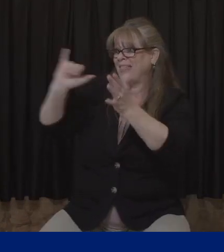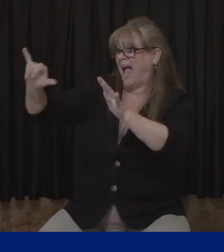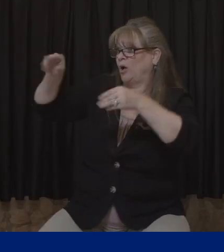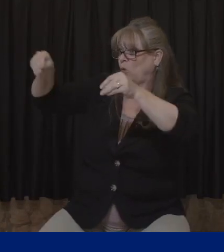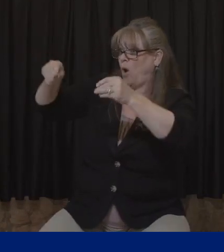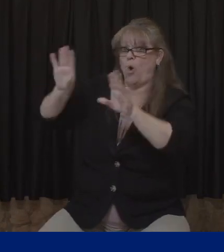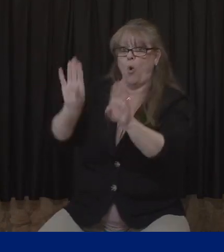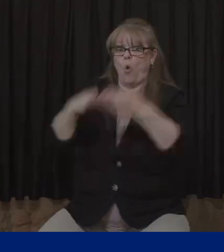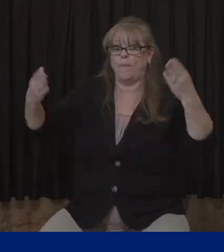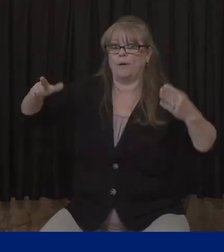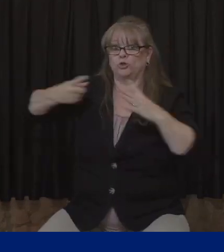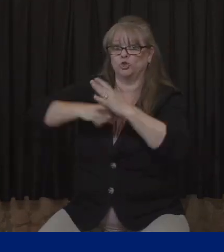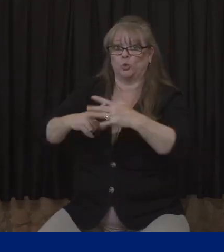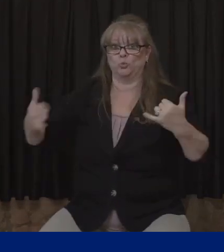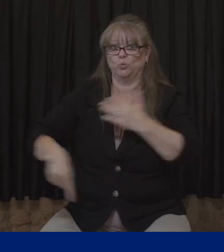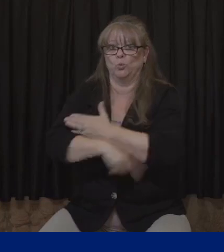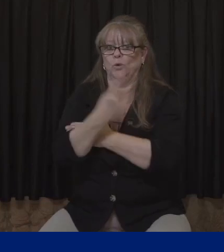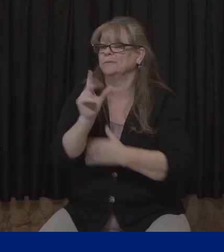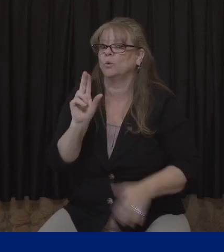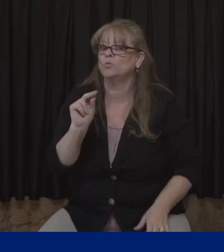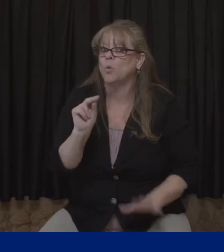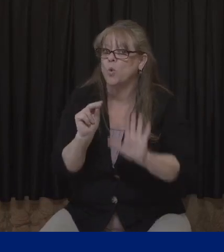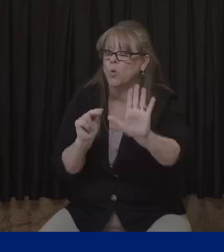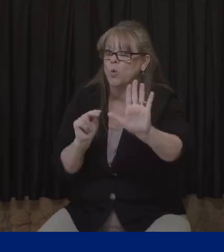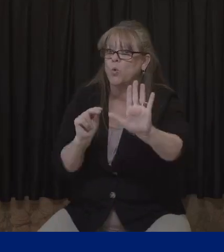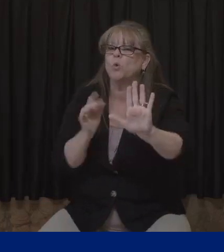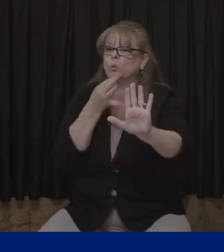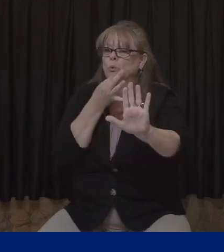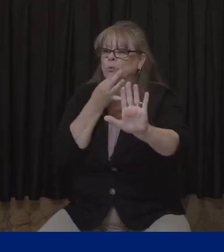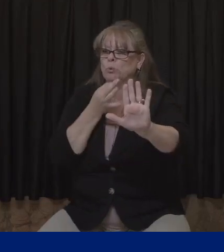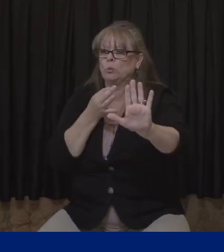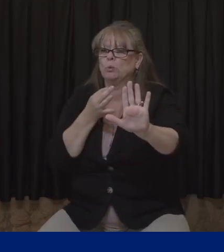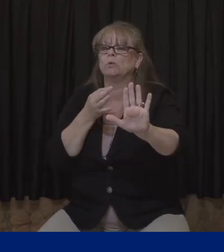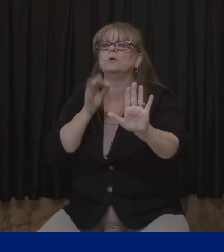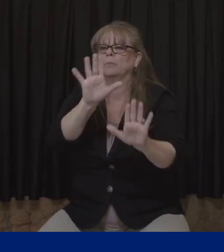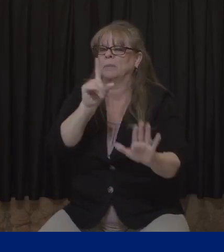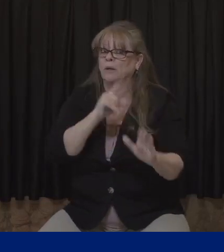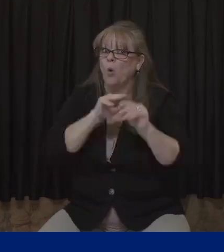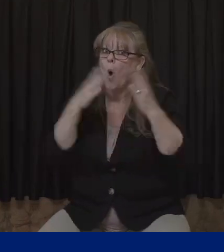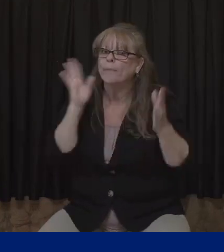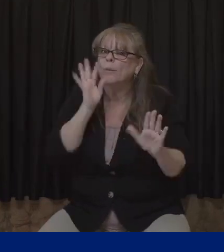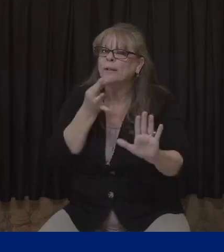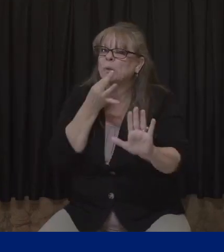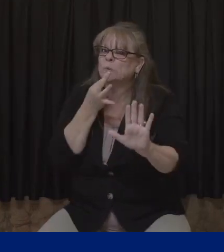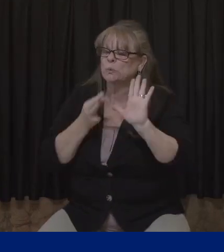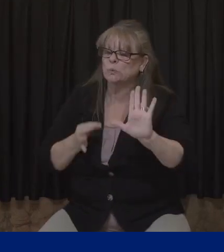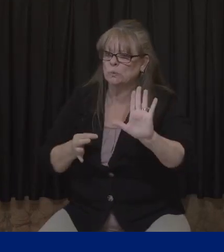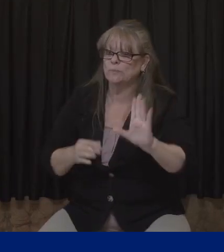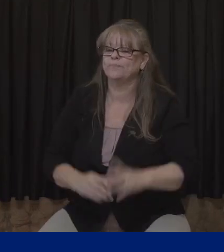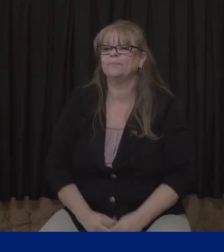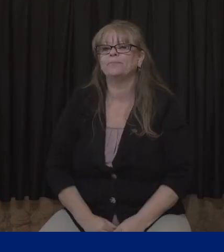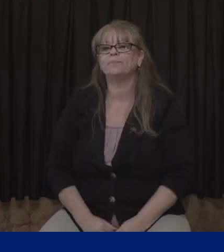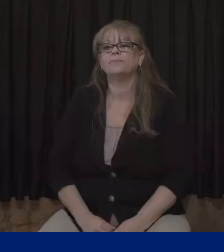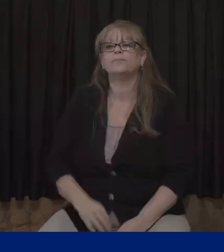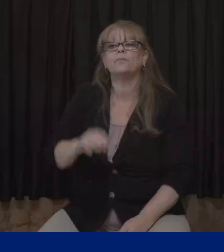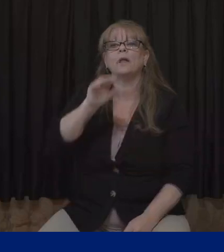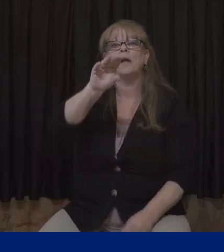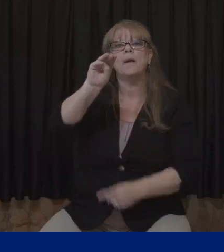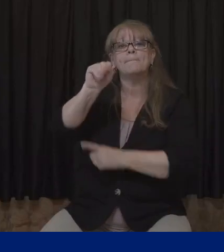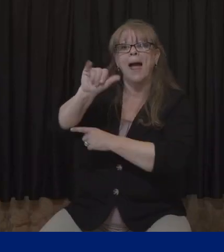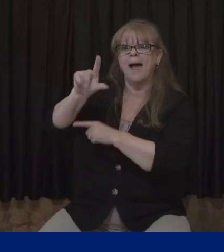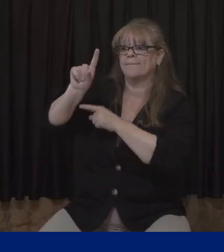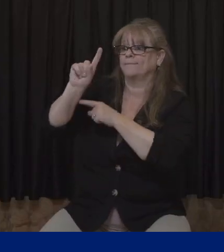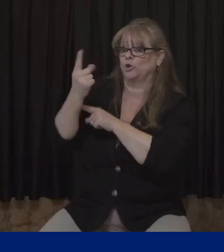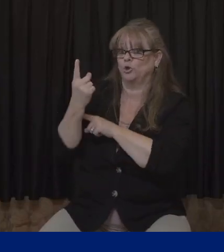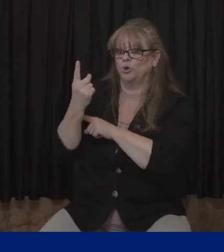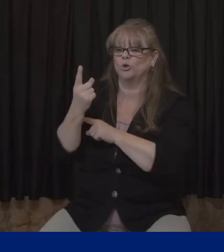generally, curbside pickup has begun, and real estate showings have also begun. May 1st is a very important day. That's the day that there's retail stores. So many retail stores,